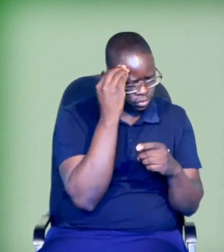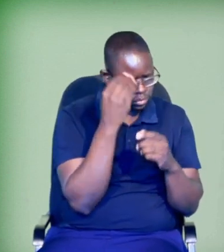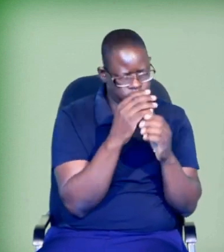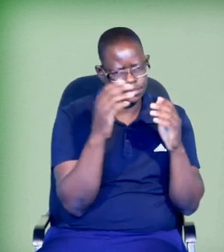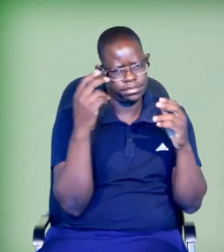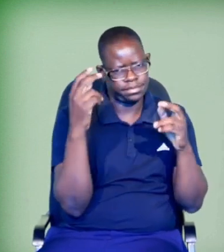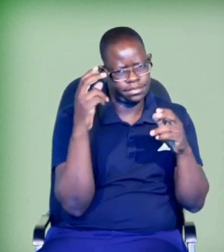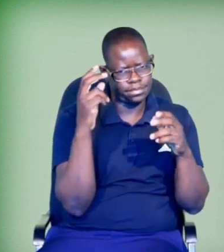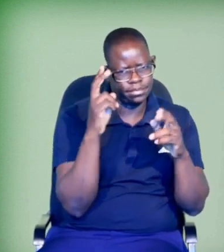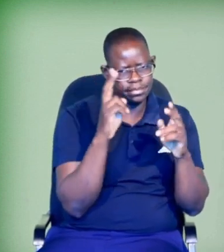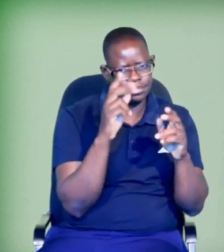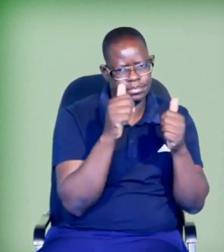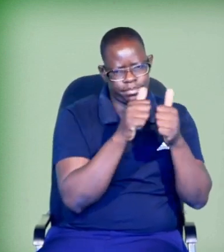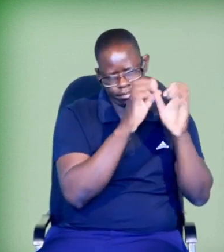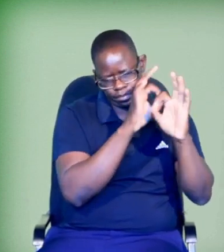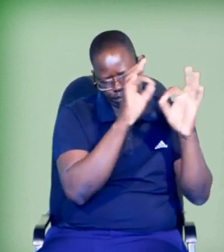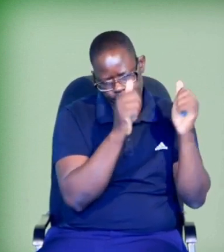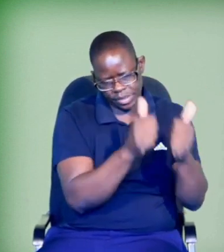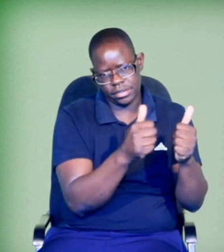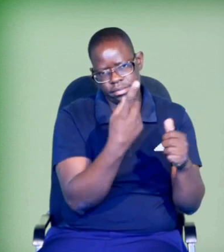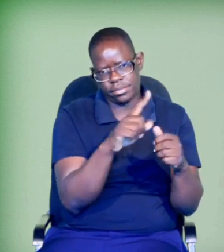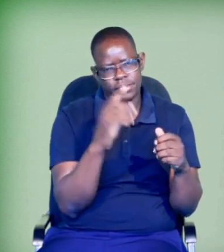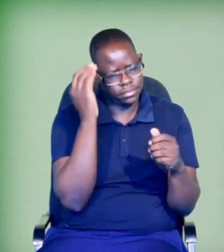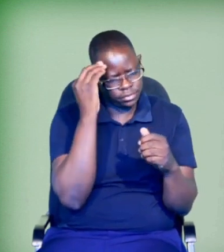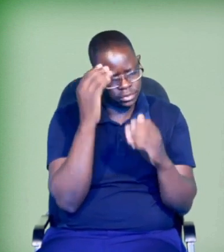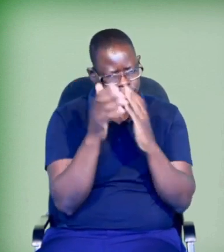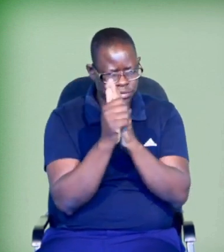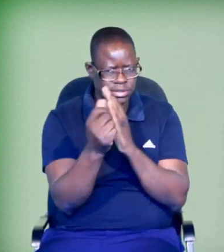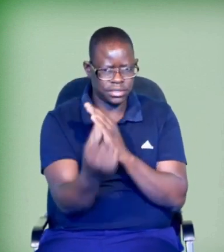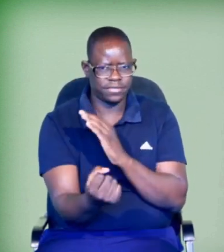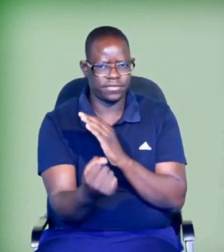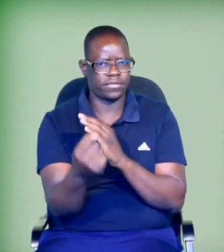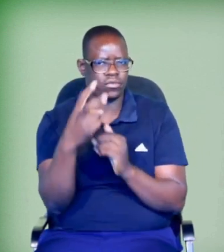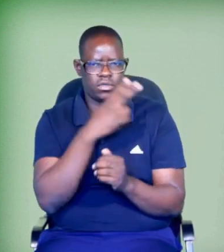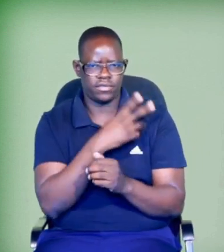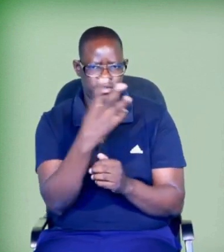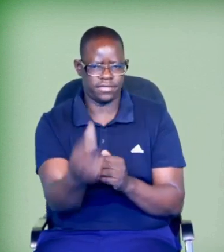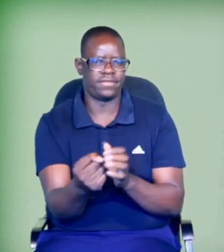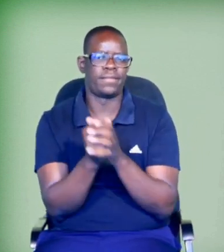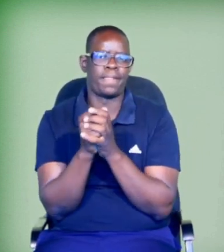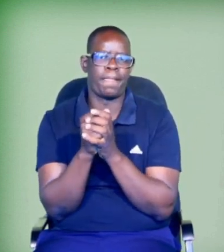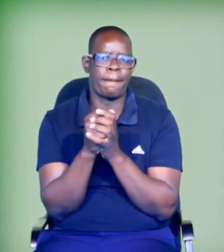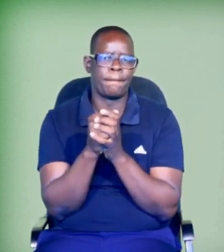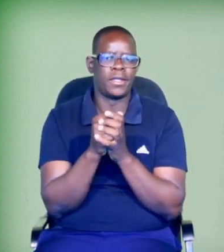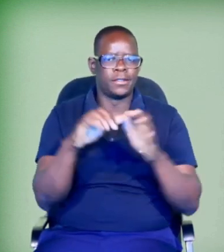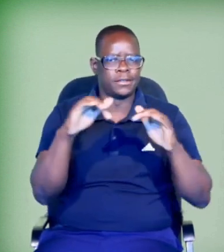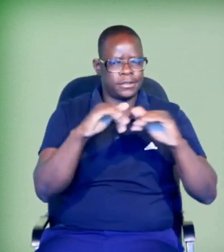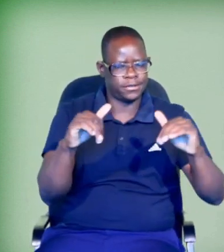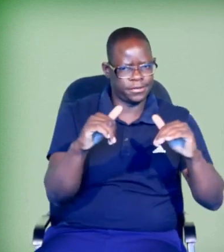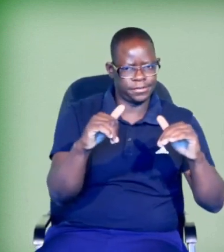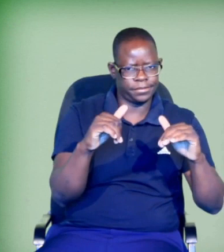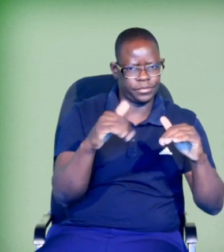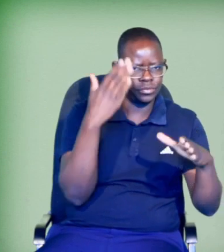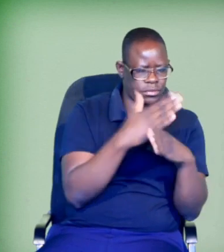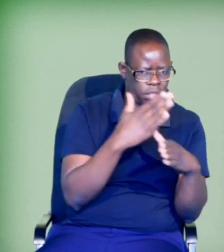can do best and better than any other person because of his or her skills and qualifications. We can distinguish between different types